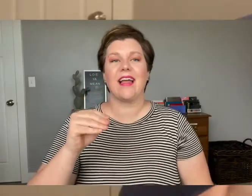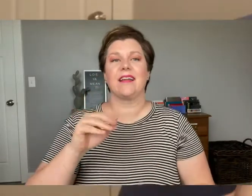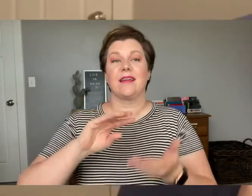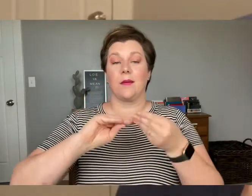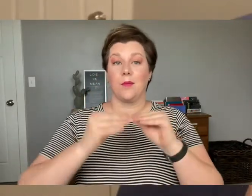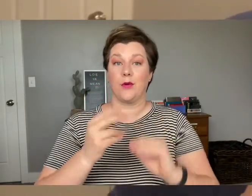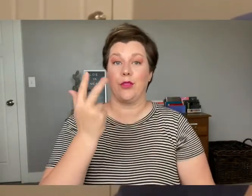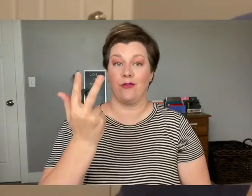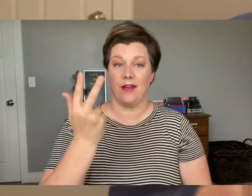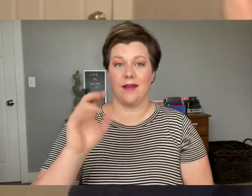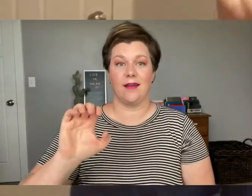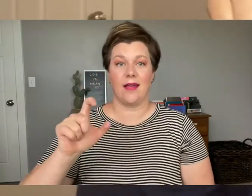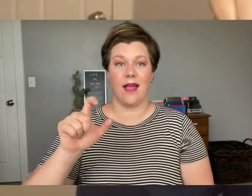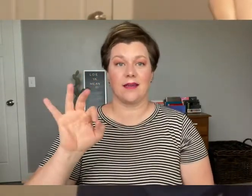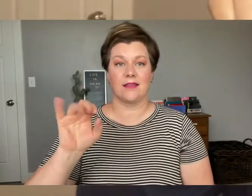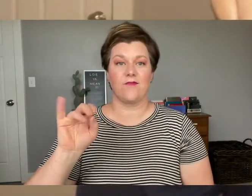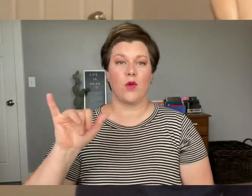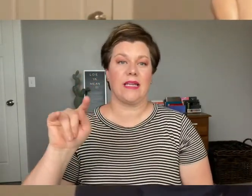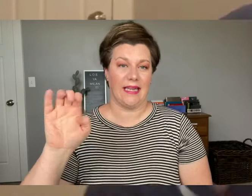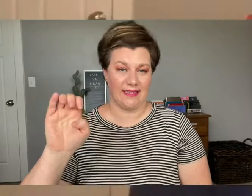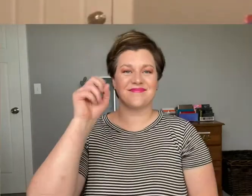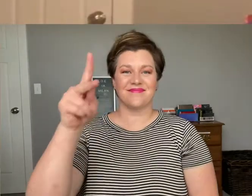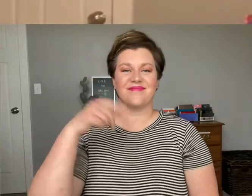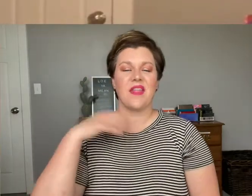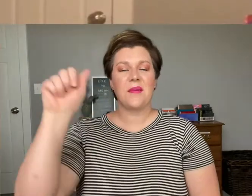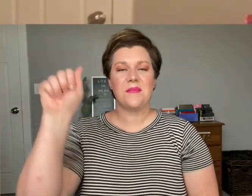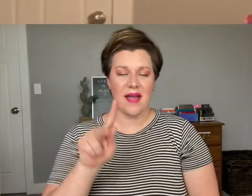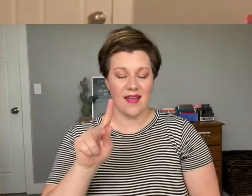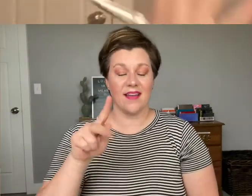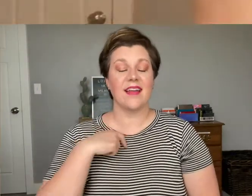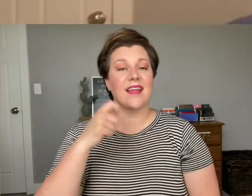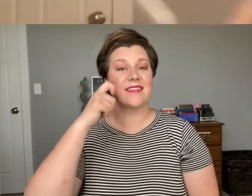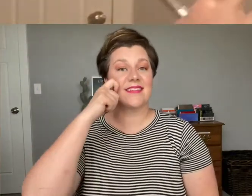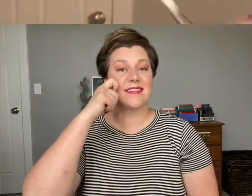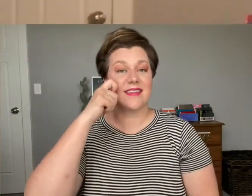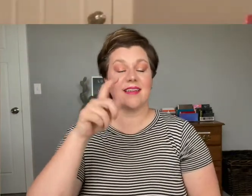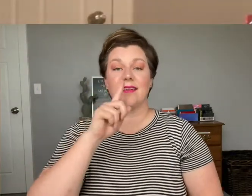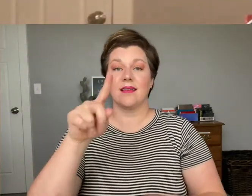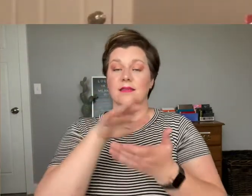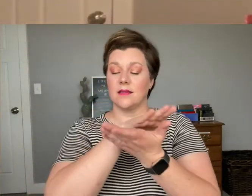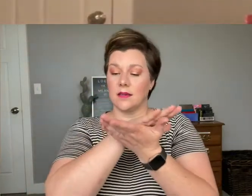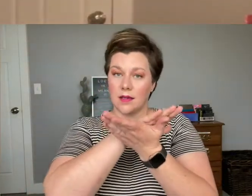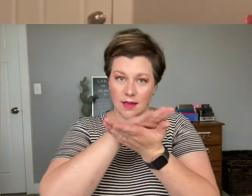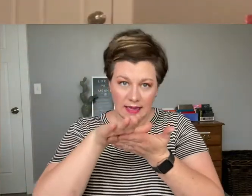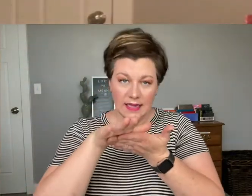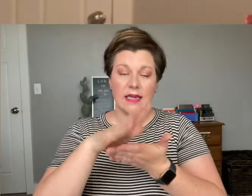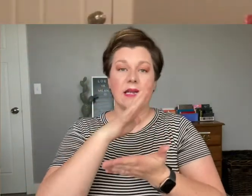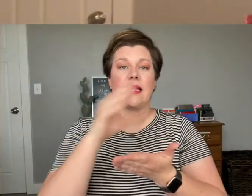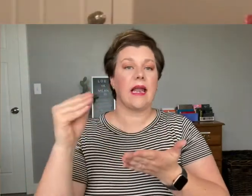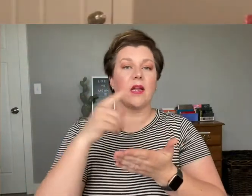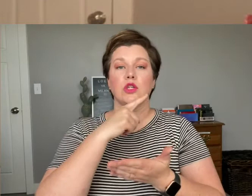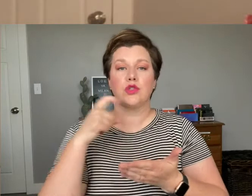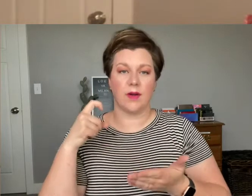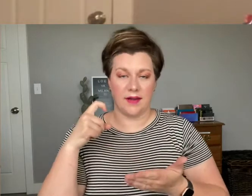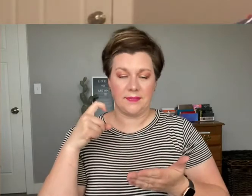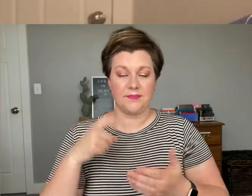we will be back for step 3, which is to exfoliate. All right, I'm back, and my skin is nice and cleansed